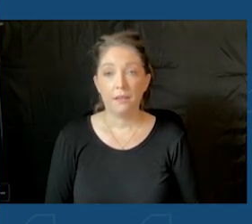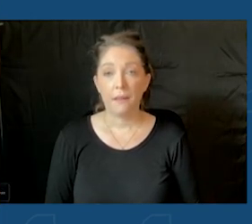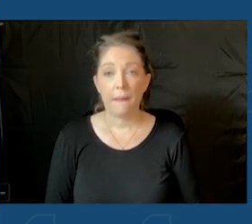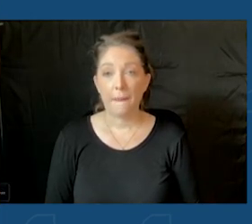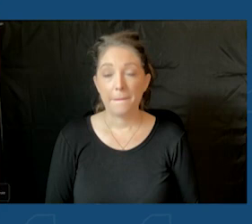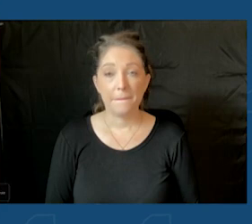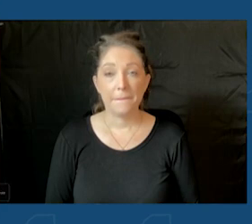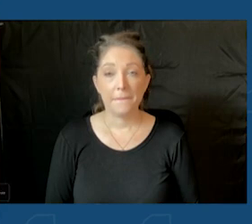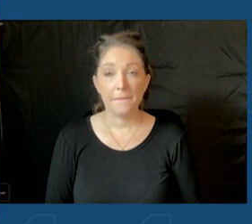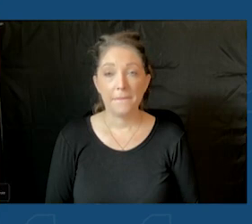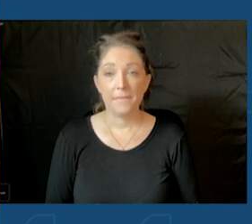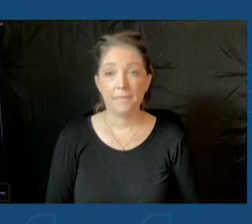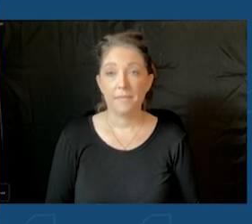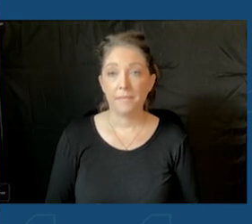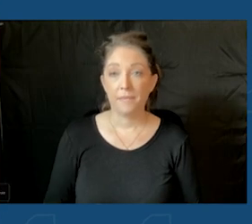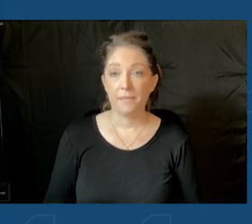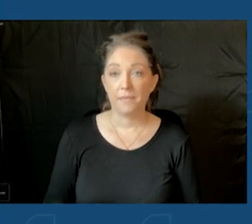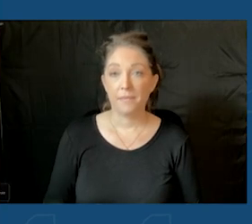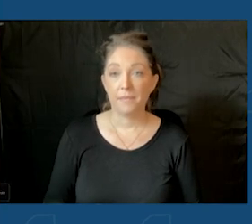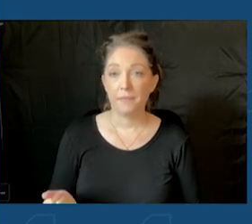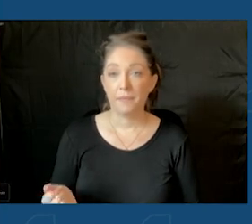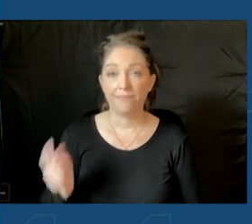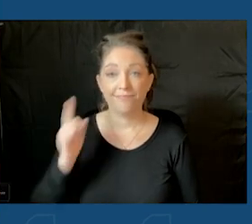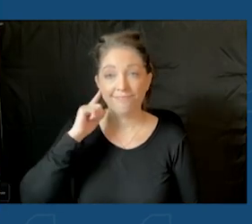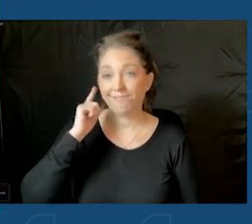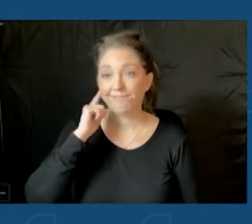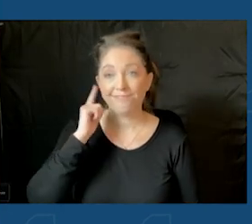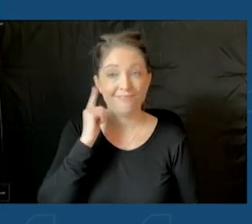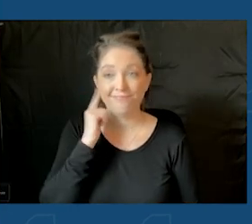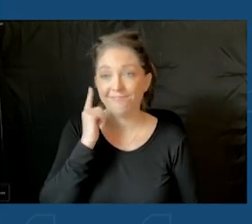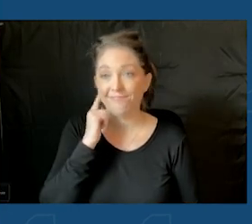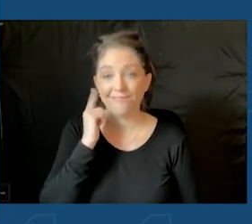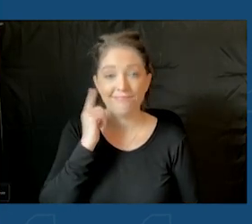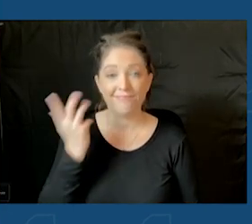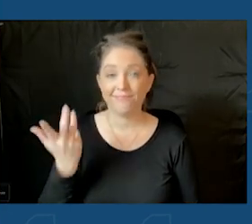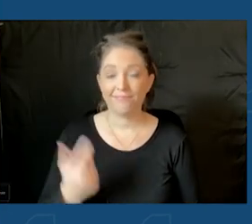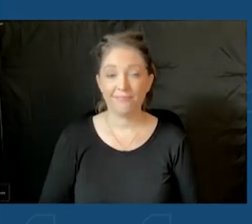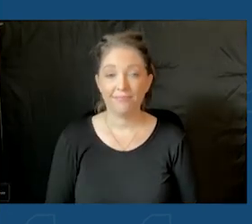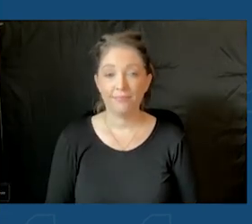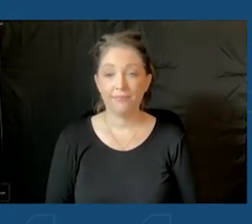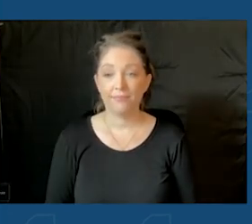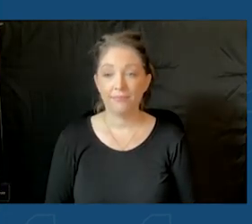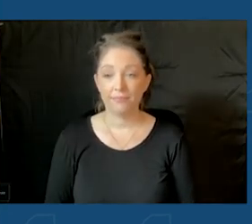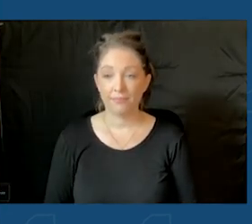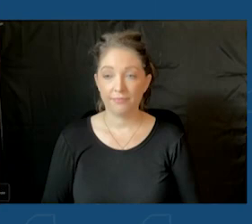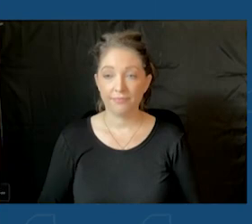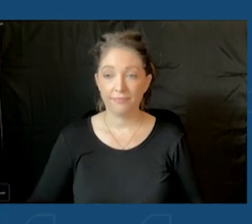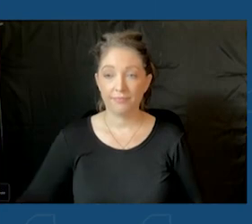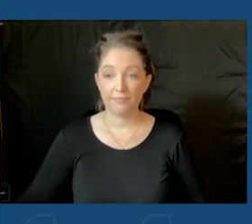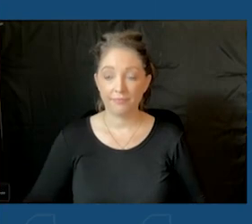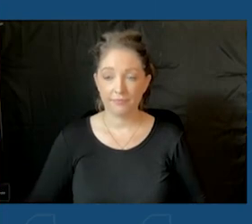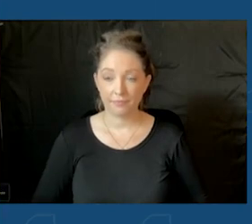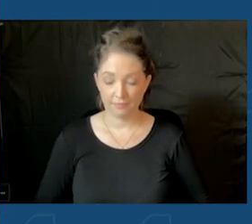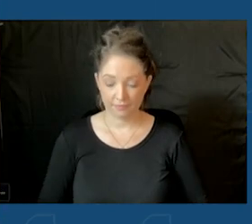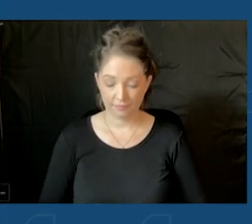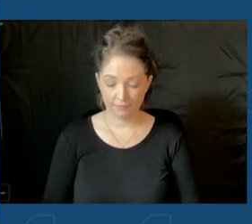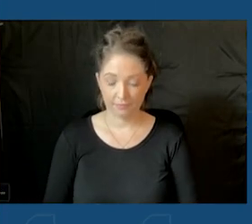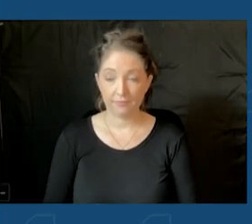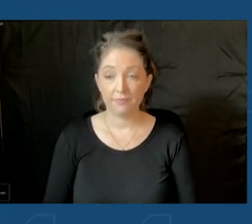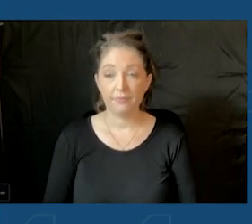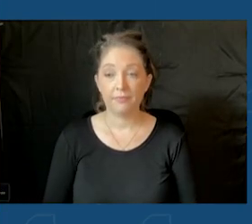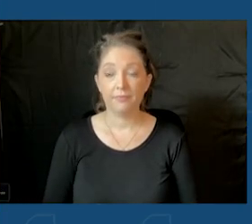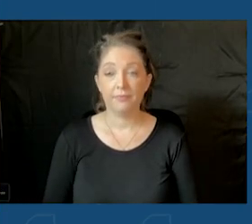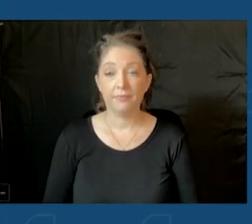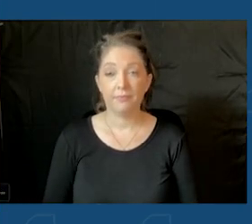careers. A lot of young people may go to college, but a lot of them won't go to college. But if they can have a